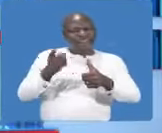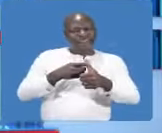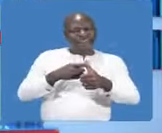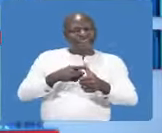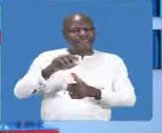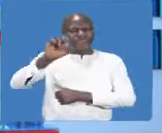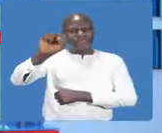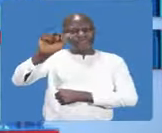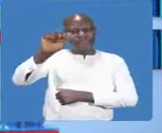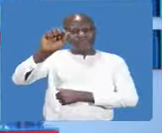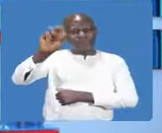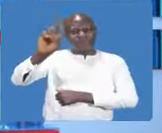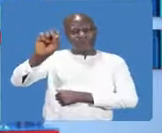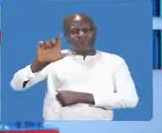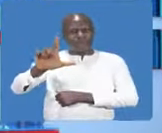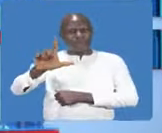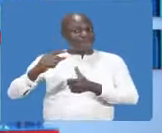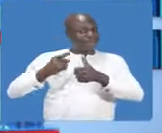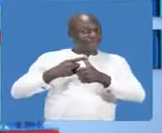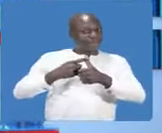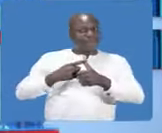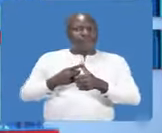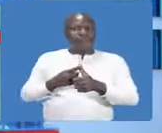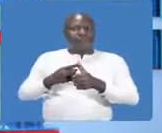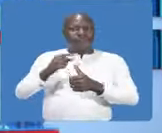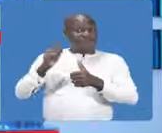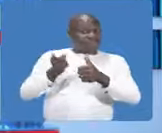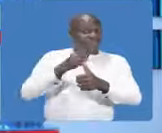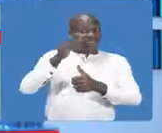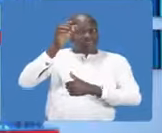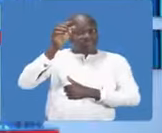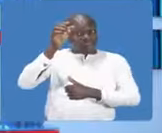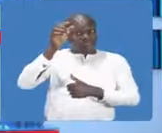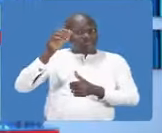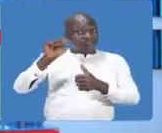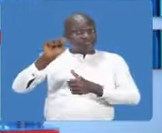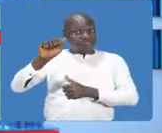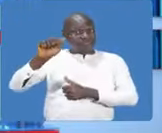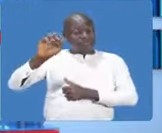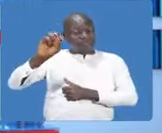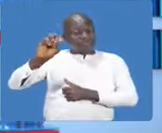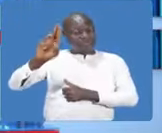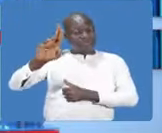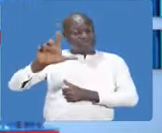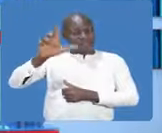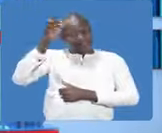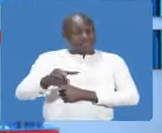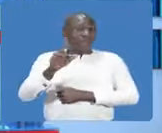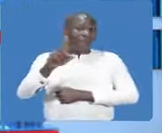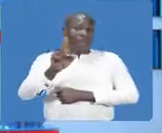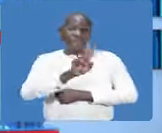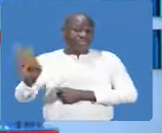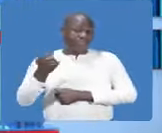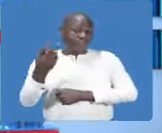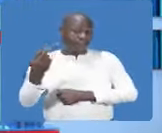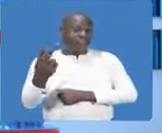Samuel Samuel ngoma aidika no etiedika ho a First Samuel chapter 1 na oka chapter 1 verse